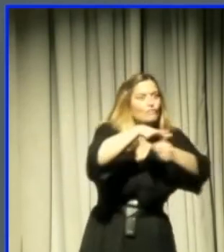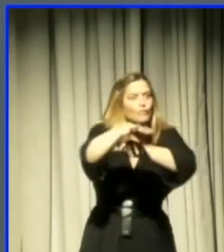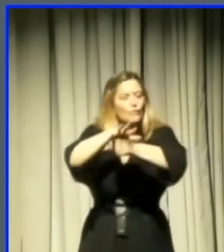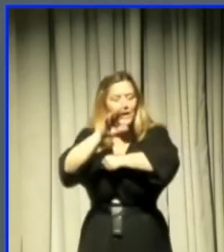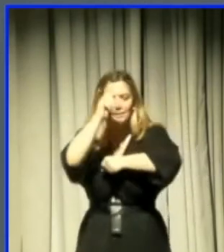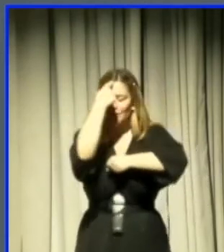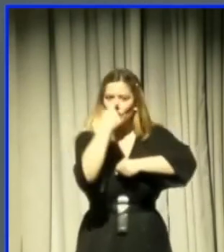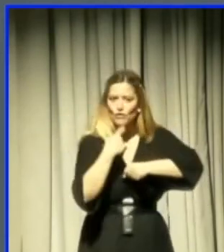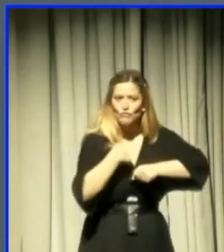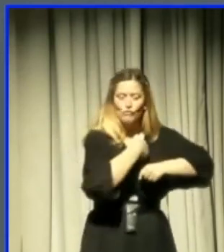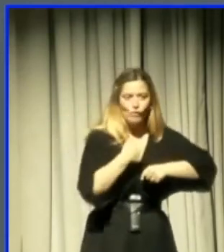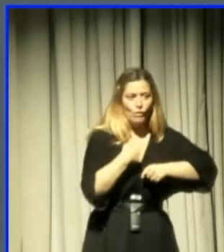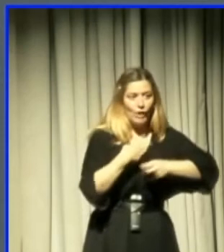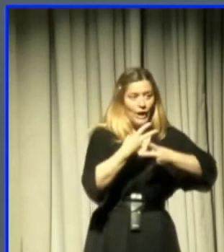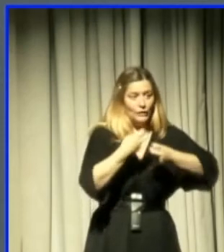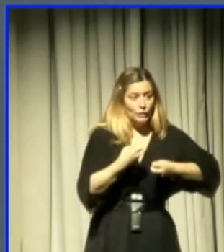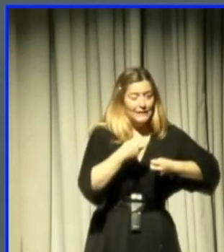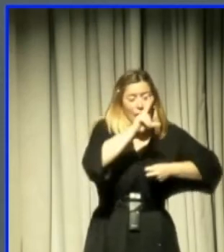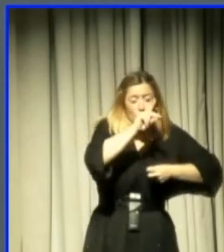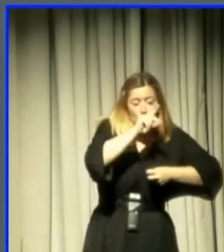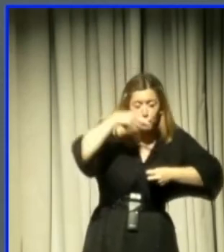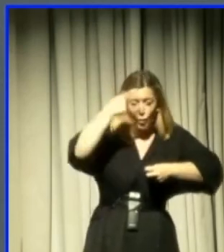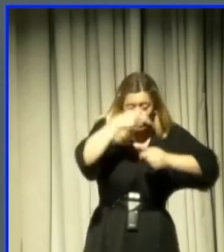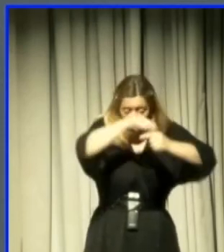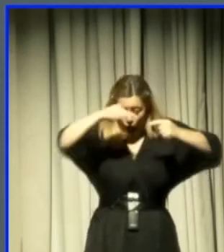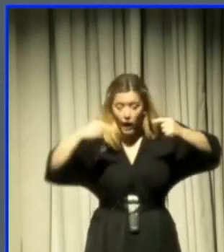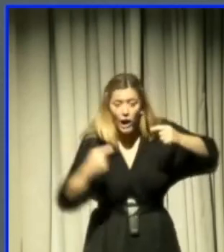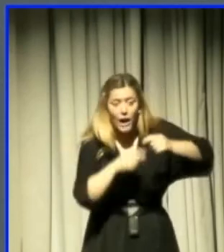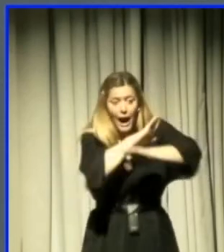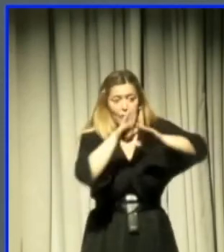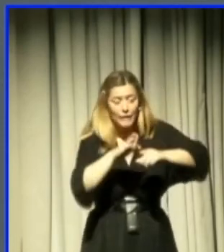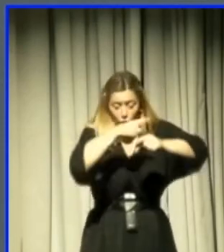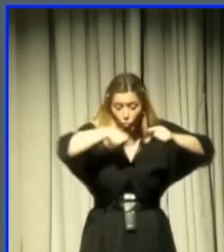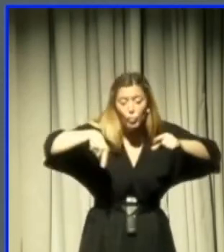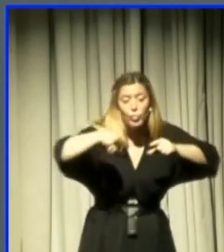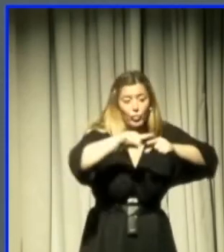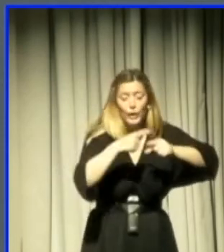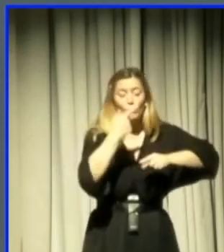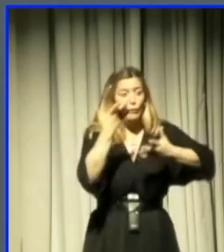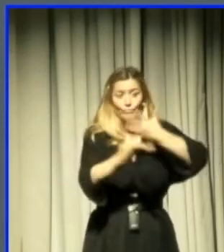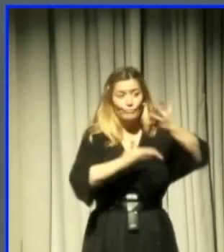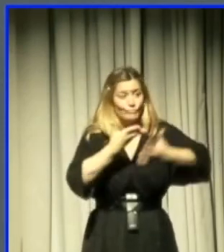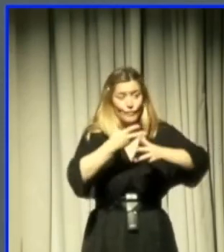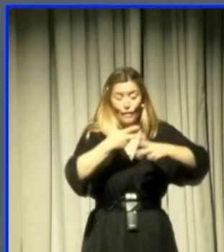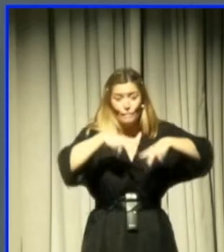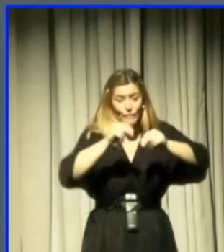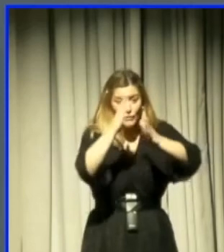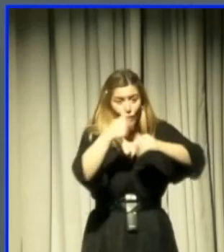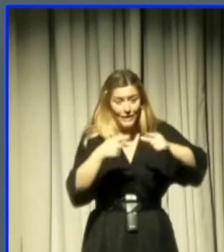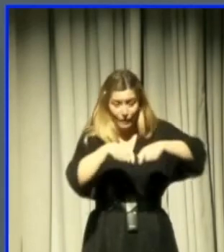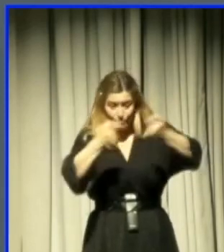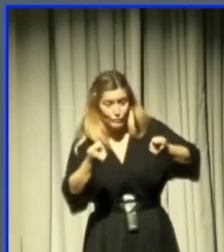sees no end. So to recap these 3 steps, outdoor,